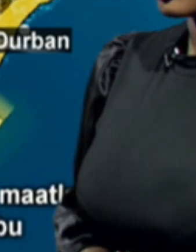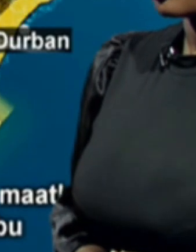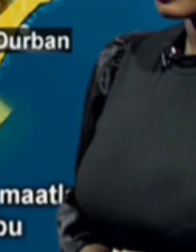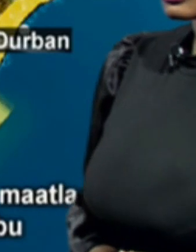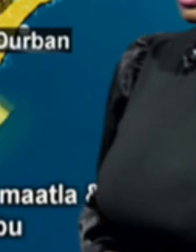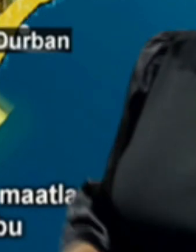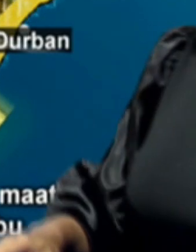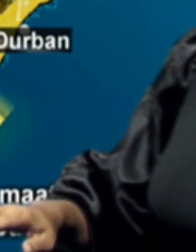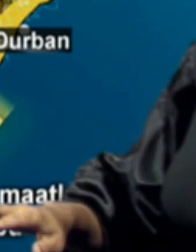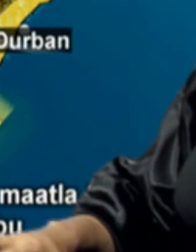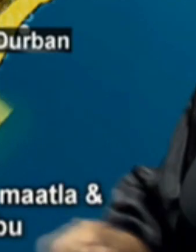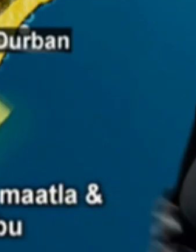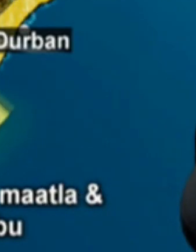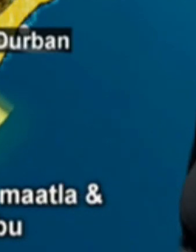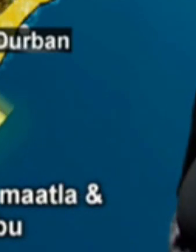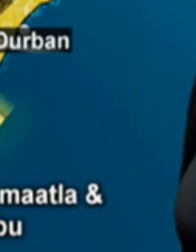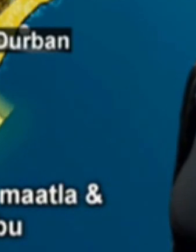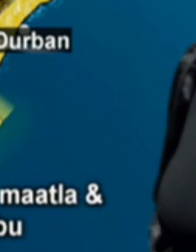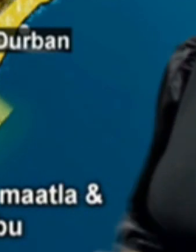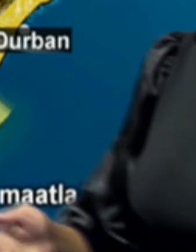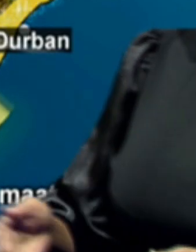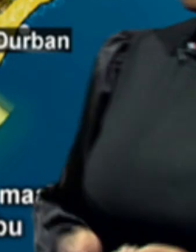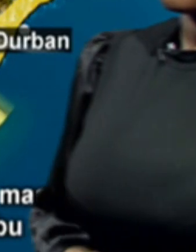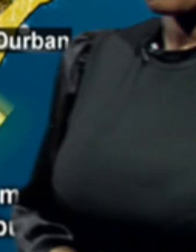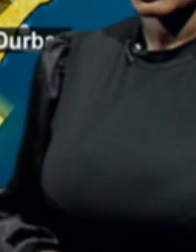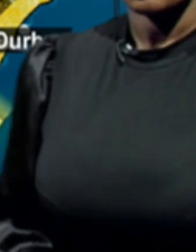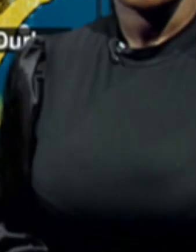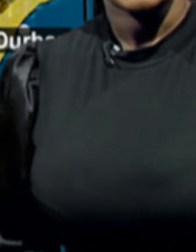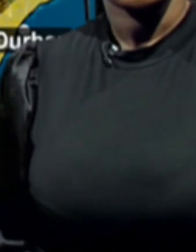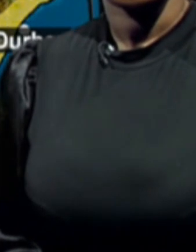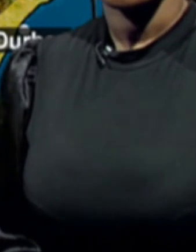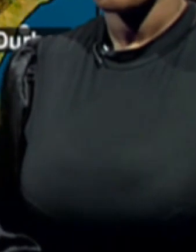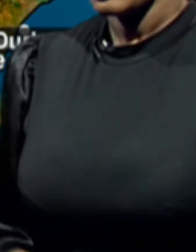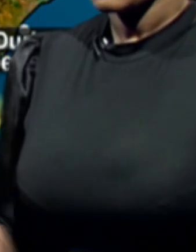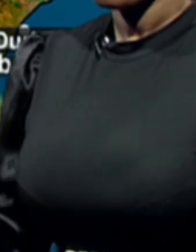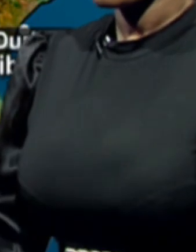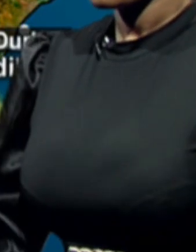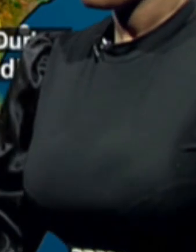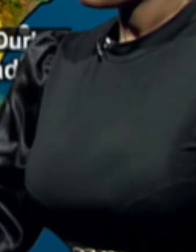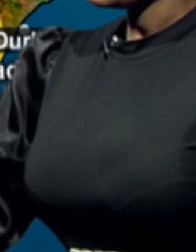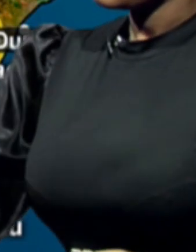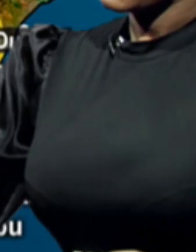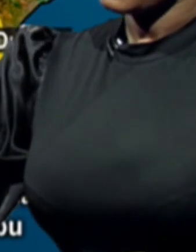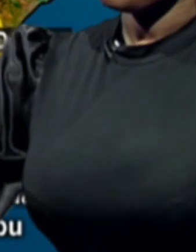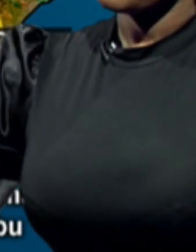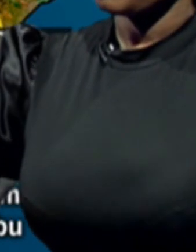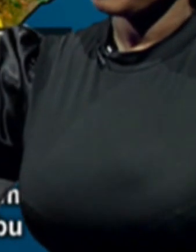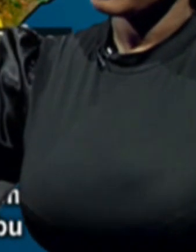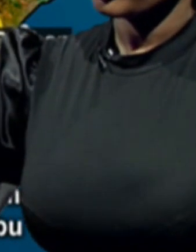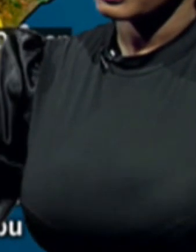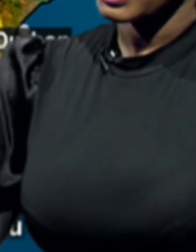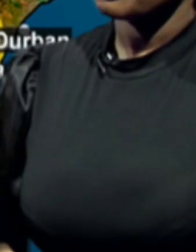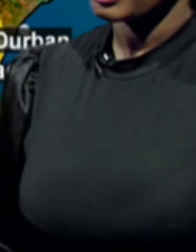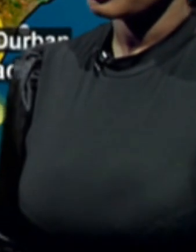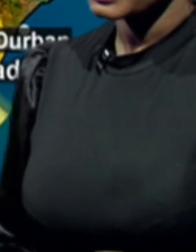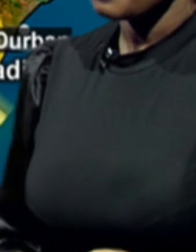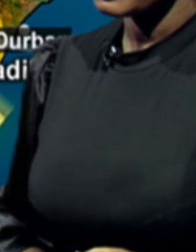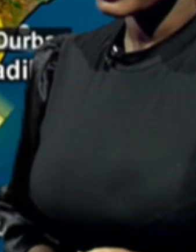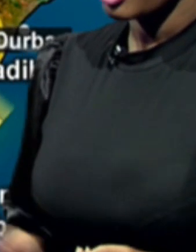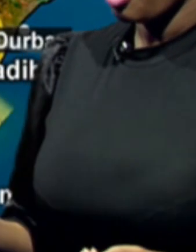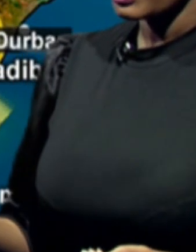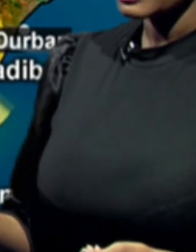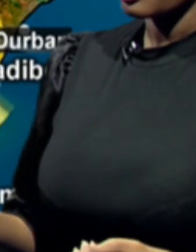ya KwaZulu-Natal le diphefo tse di matla le makhubu mo karolong ya Lobopo. Ka moso fa re lebelela gape mo bophirima jwa naga le mo karolong